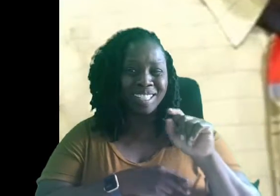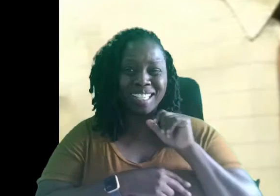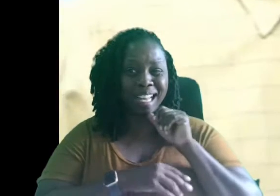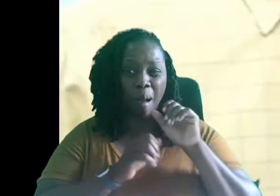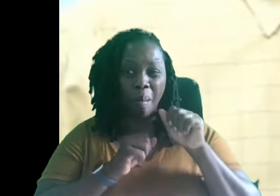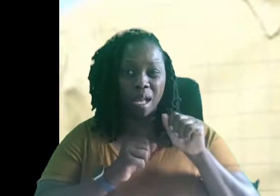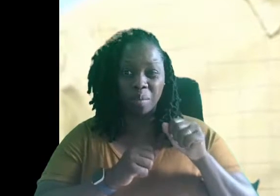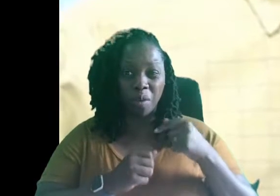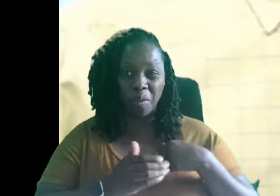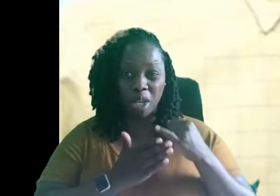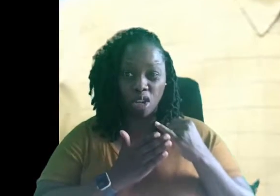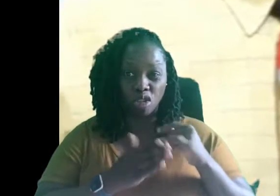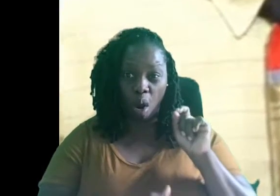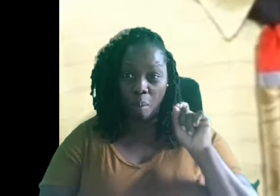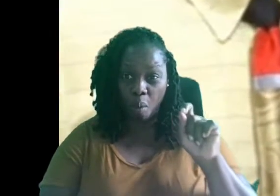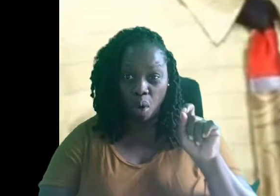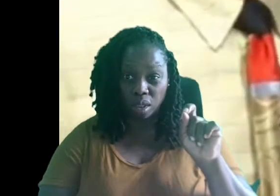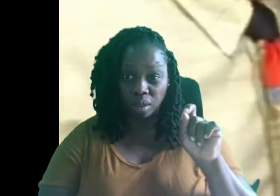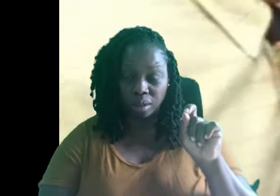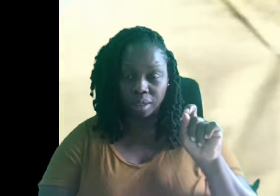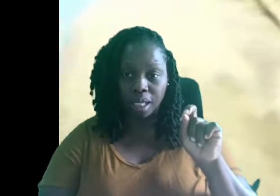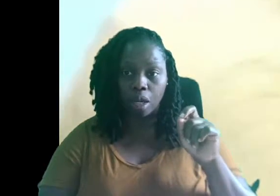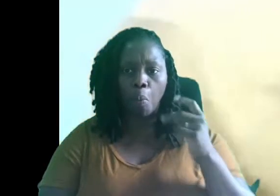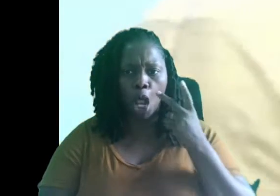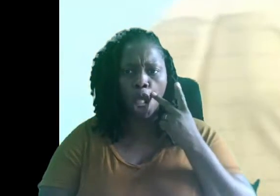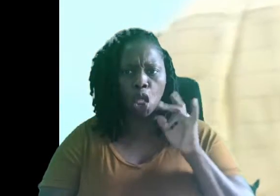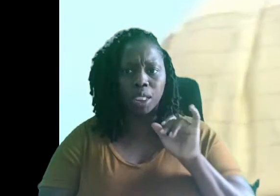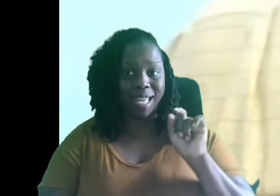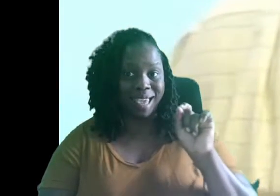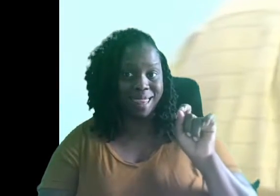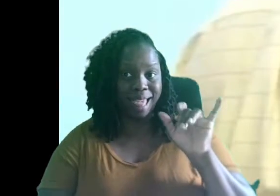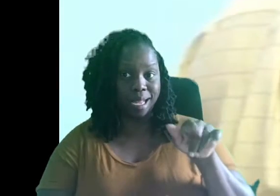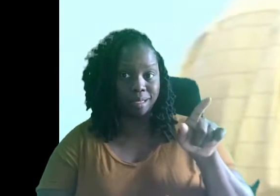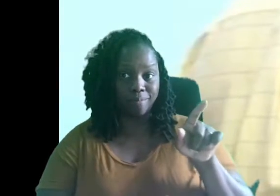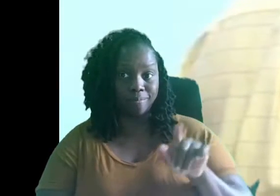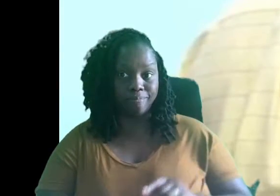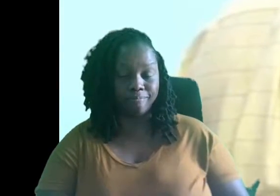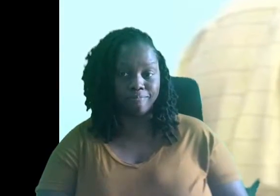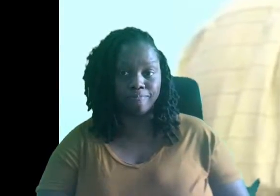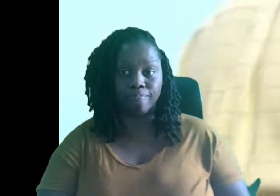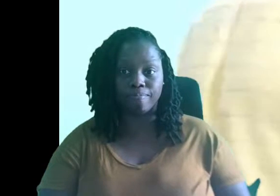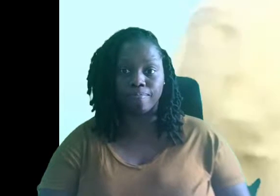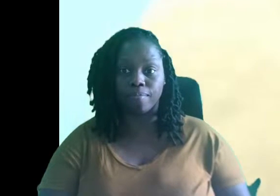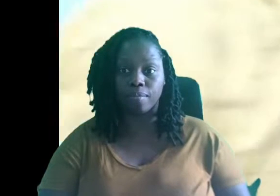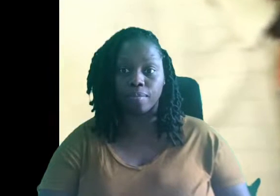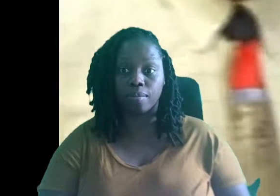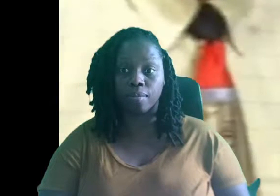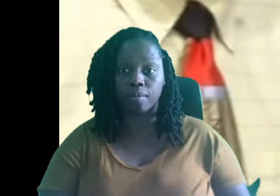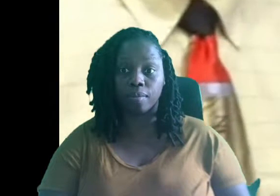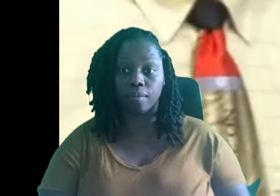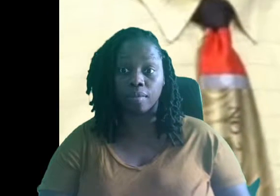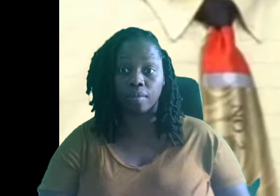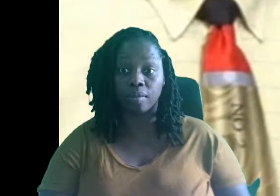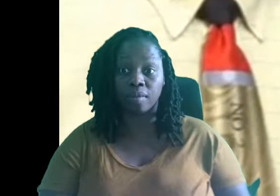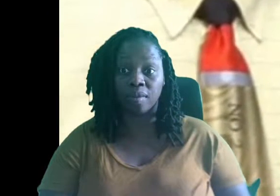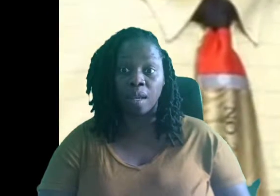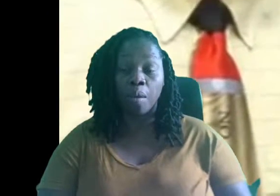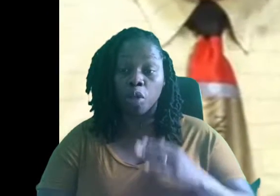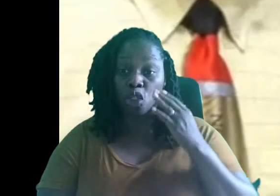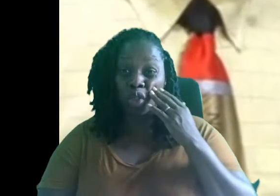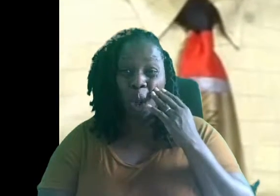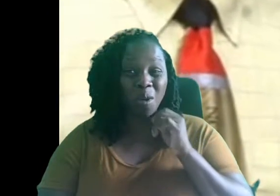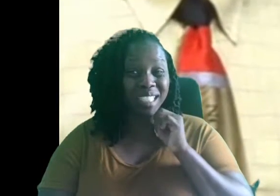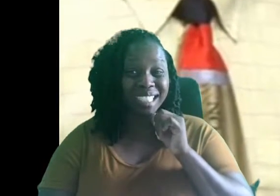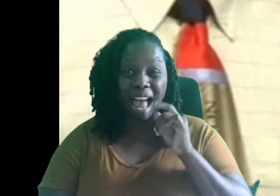Now, it's impossible for me to draw a point for you. A point looks like that, okay?